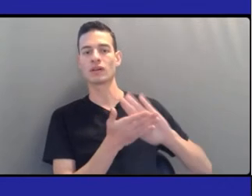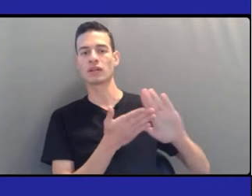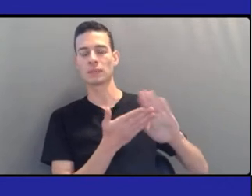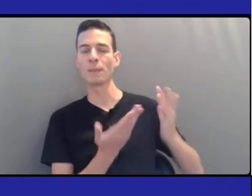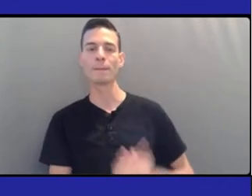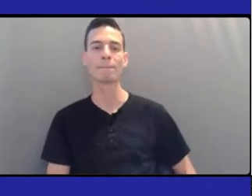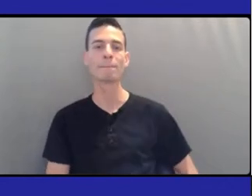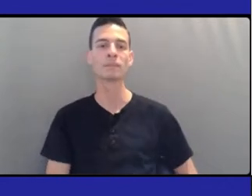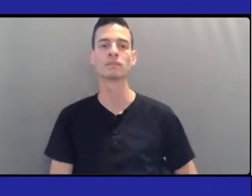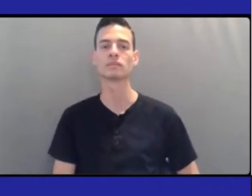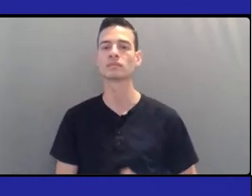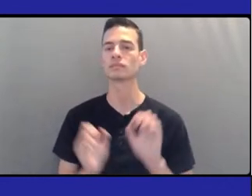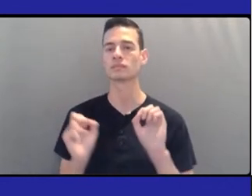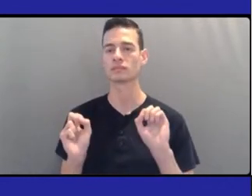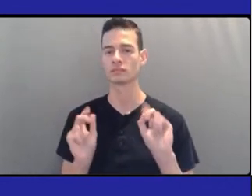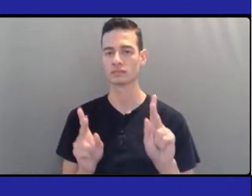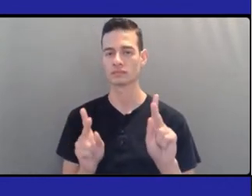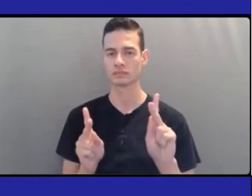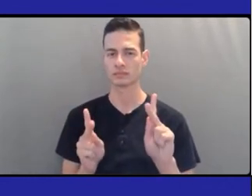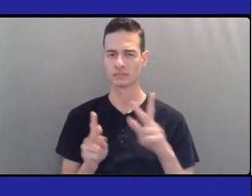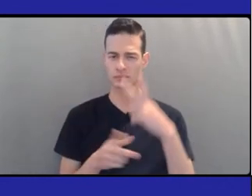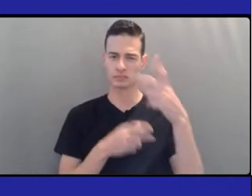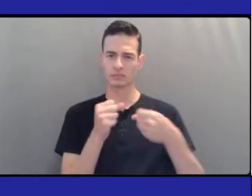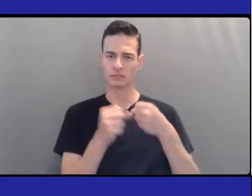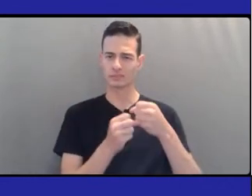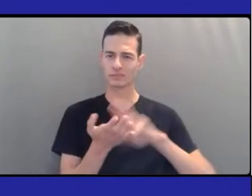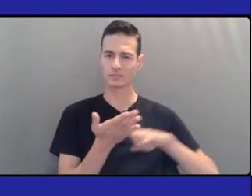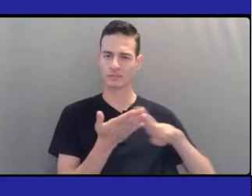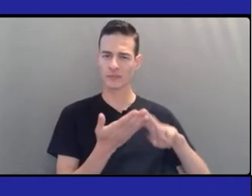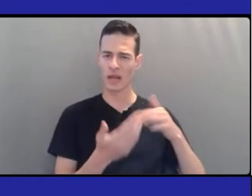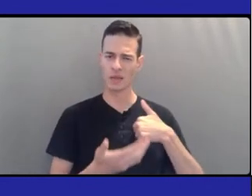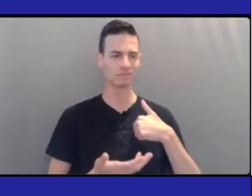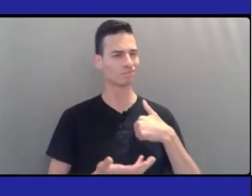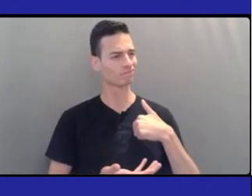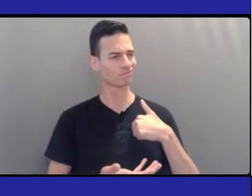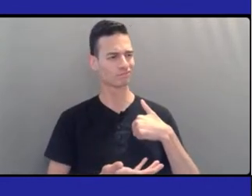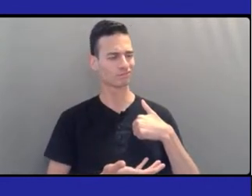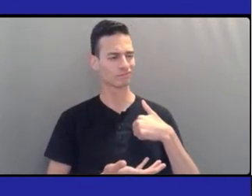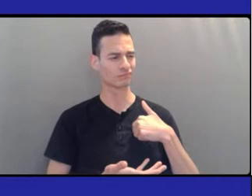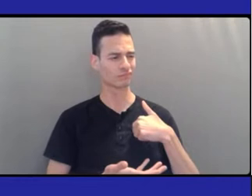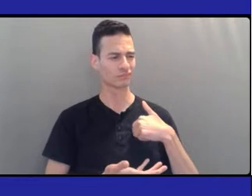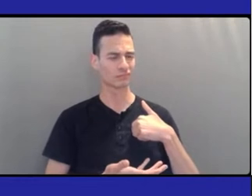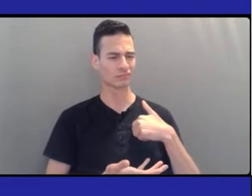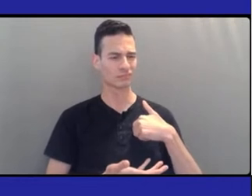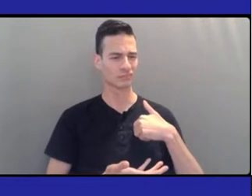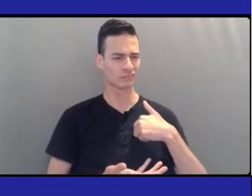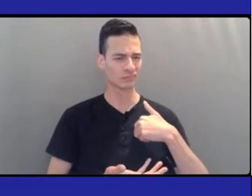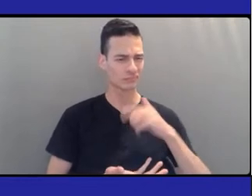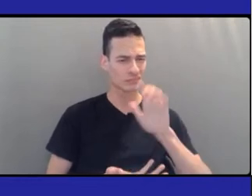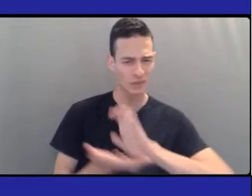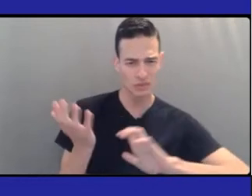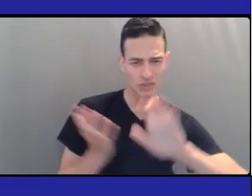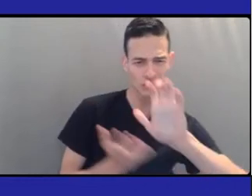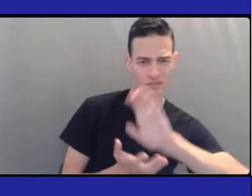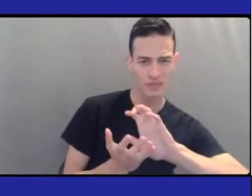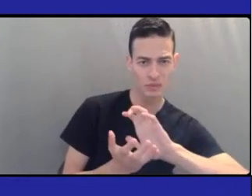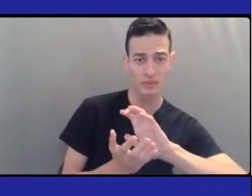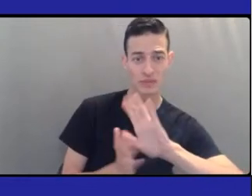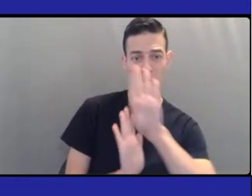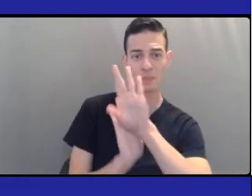Okay, so the three-year contract, I'm just confused on your last, on background, your last